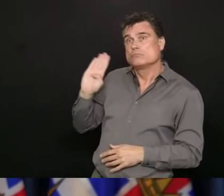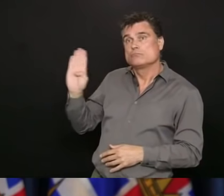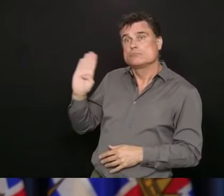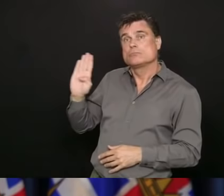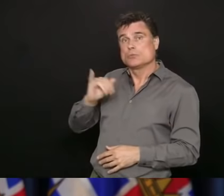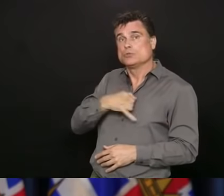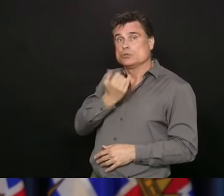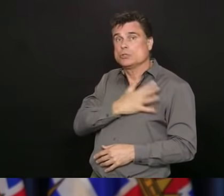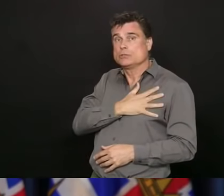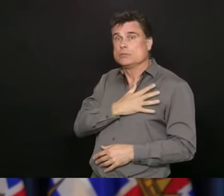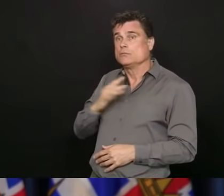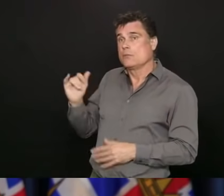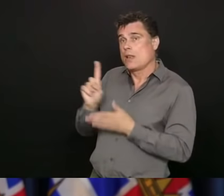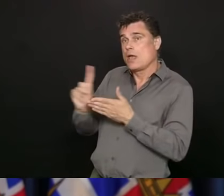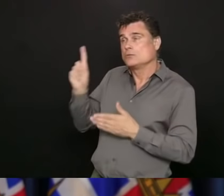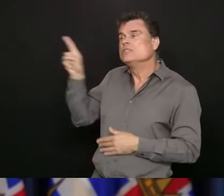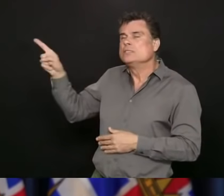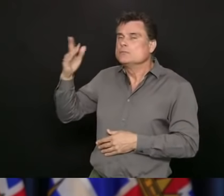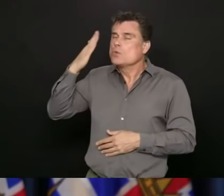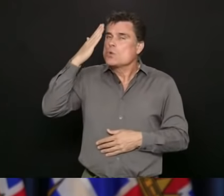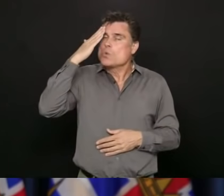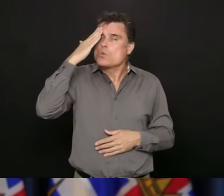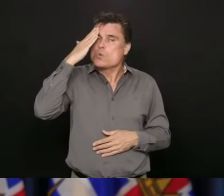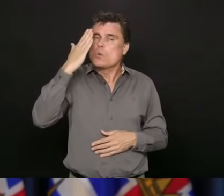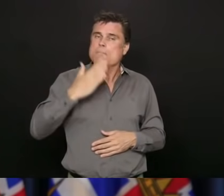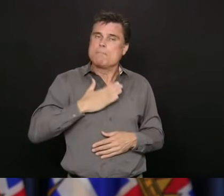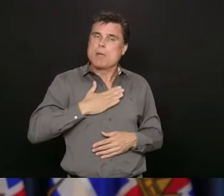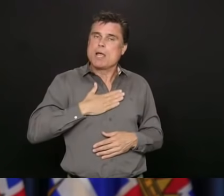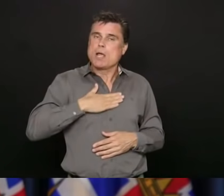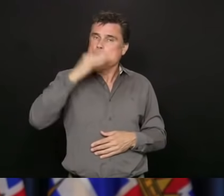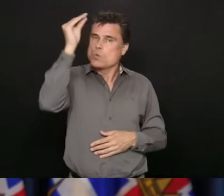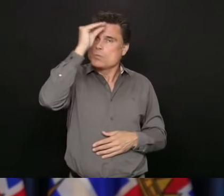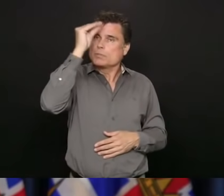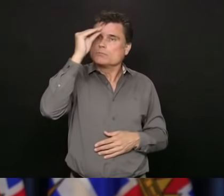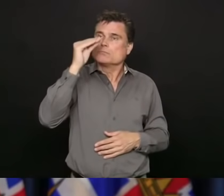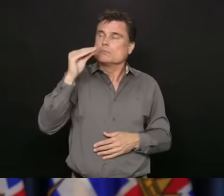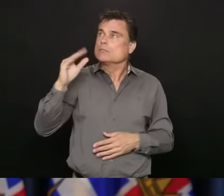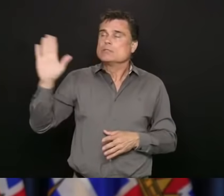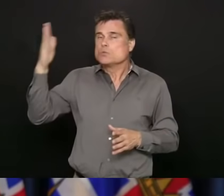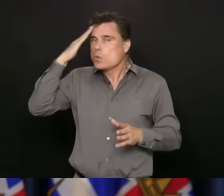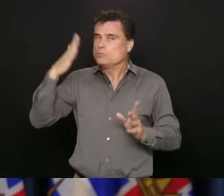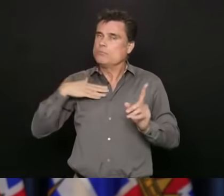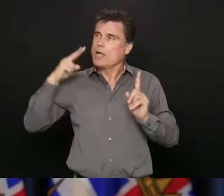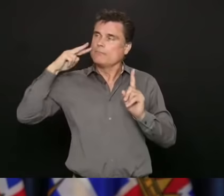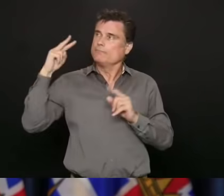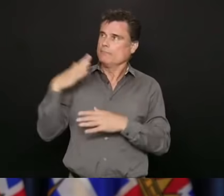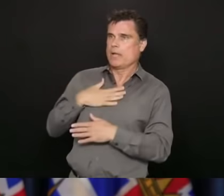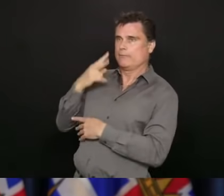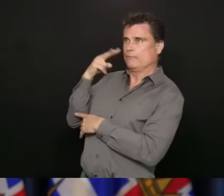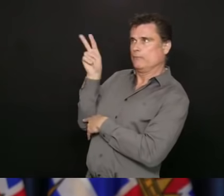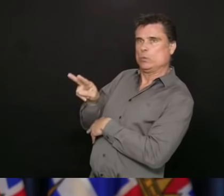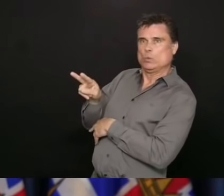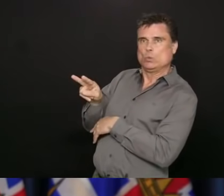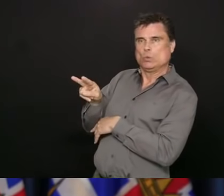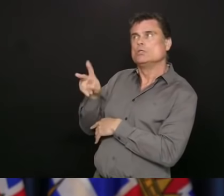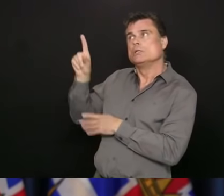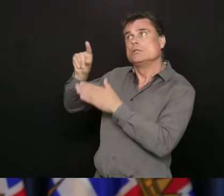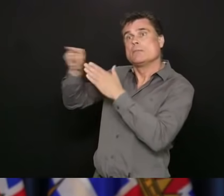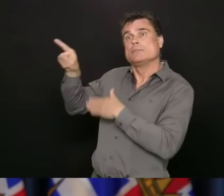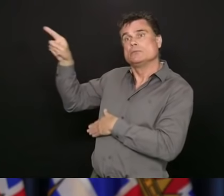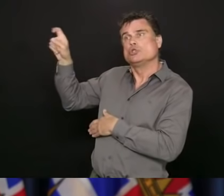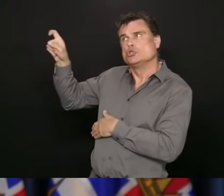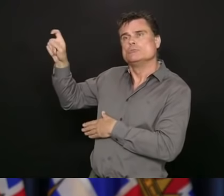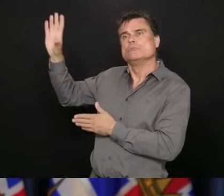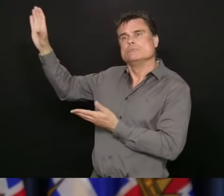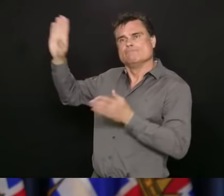the Minister of Finance. Carol James raises it at the federal table as well. And I believe that the government understands that although they